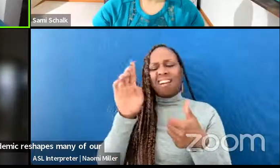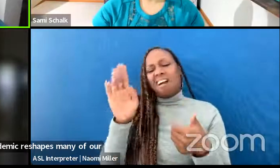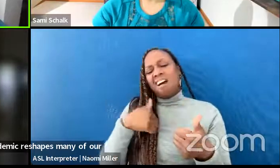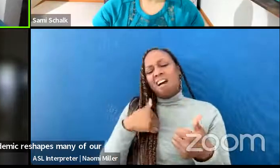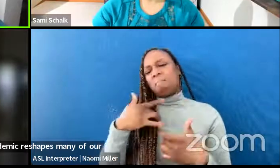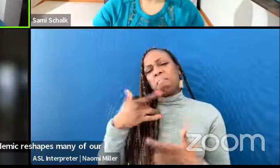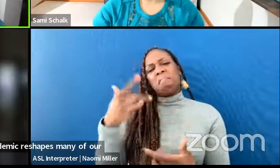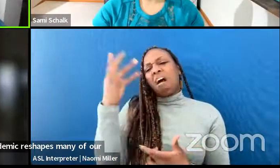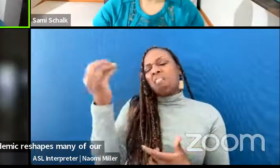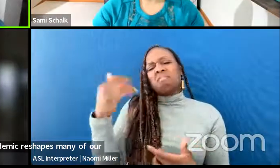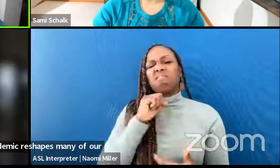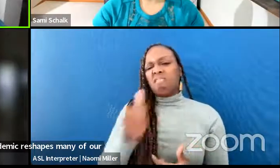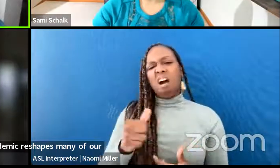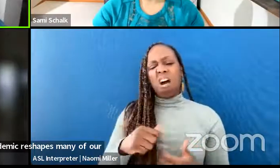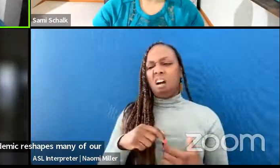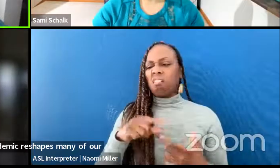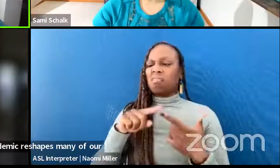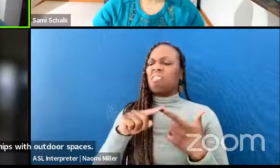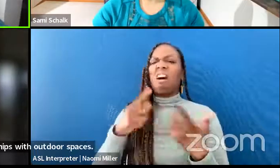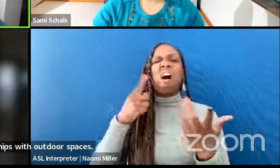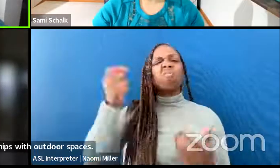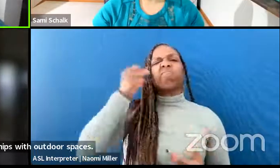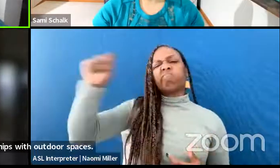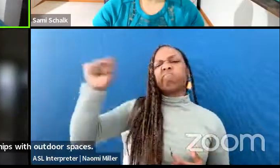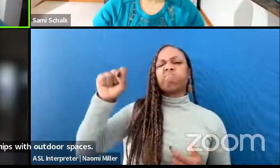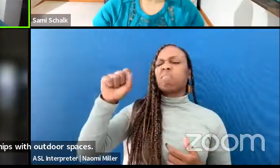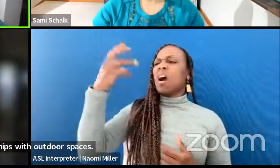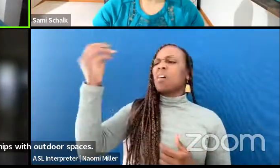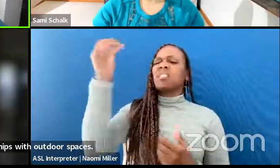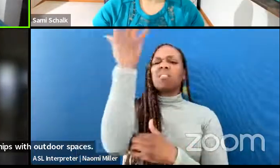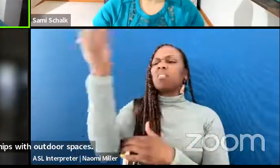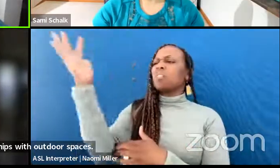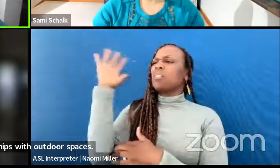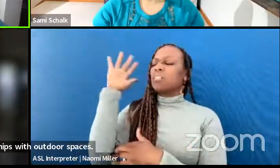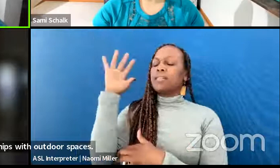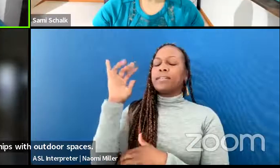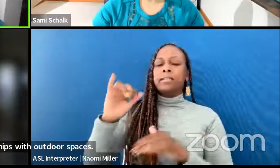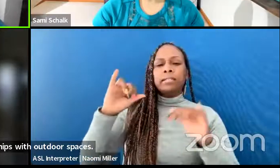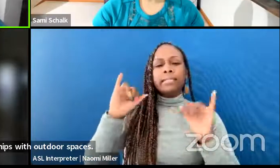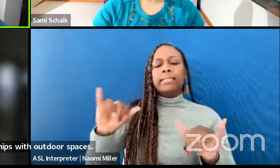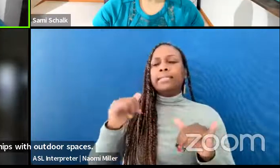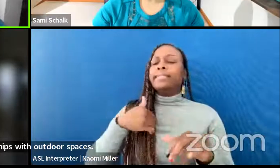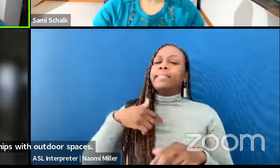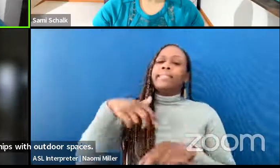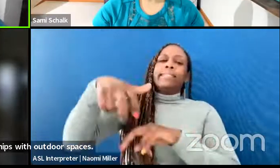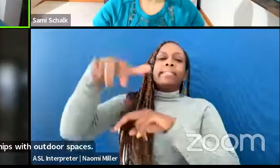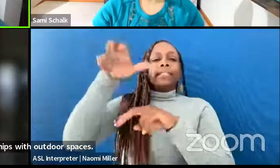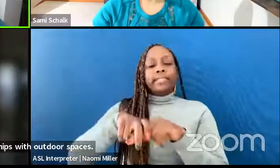often sensorially opposed to nature, will still deign to sit in camp chairs outside and make absurdist queer art with